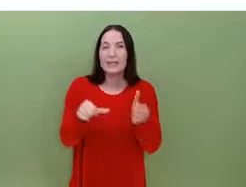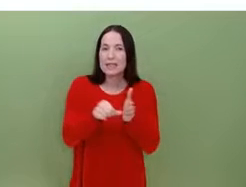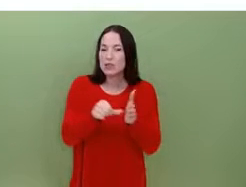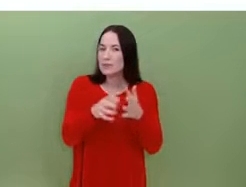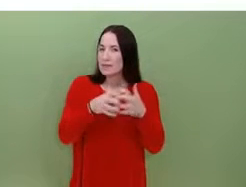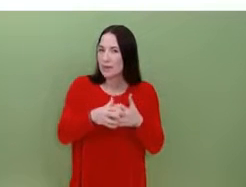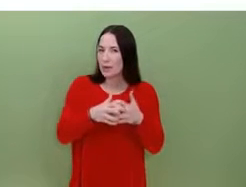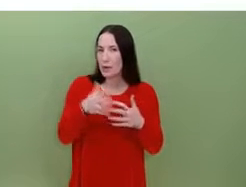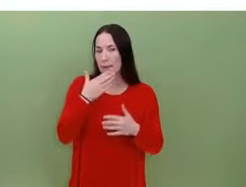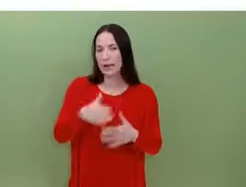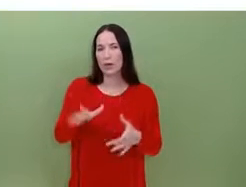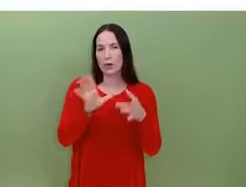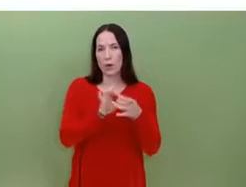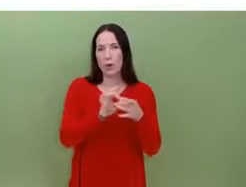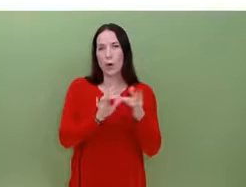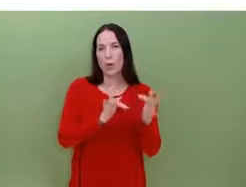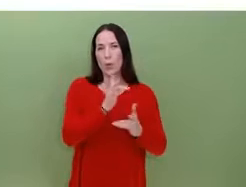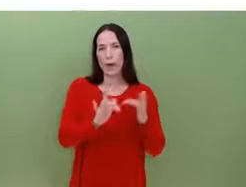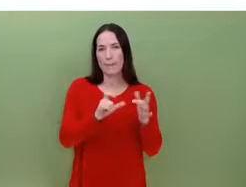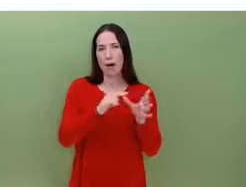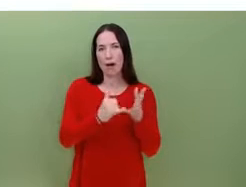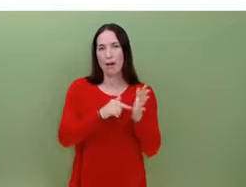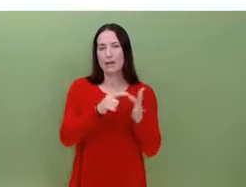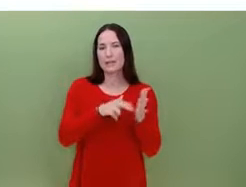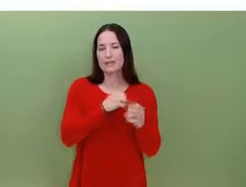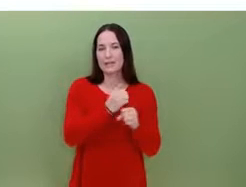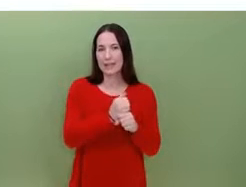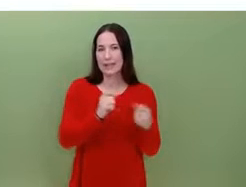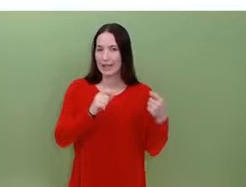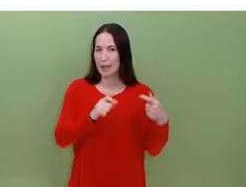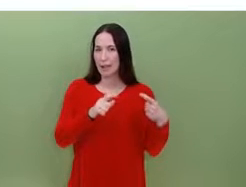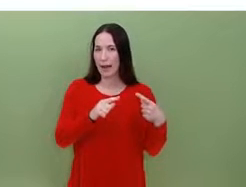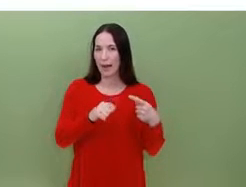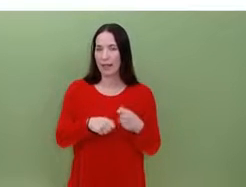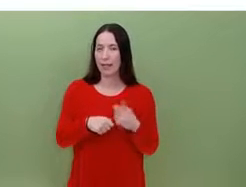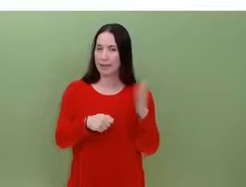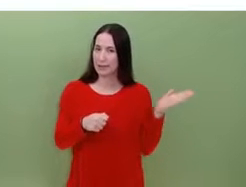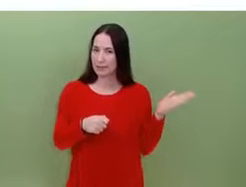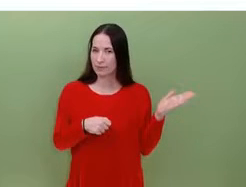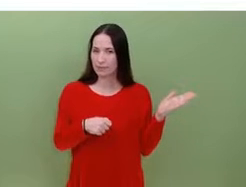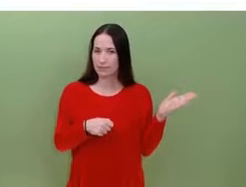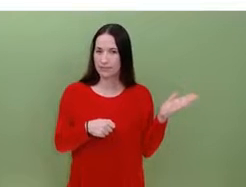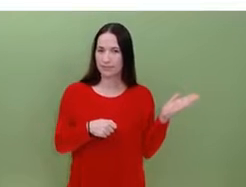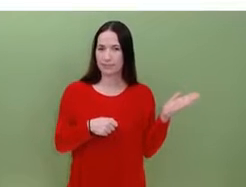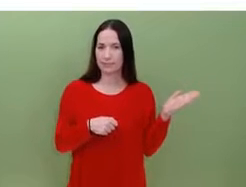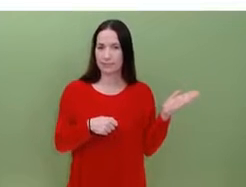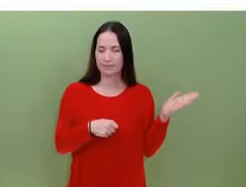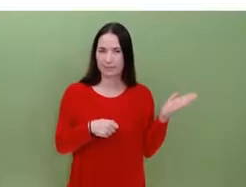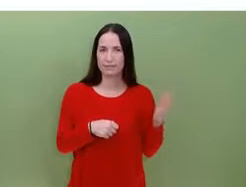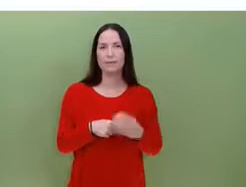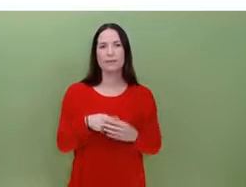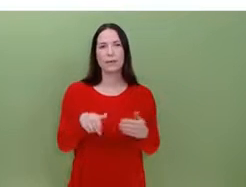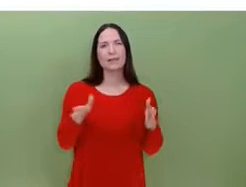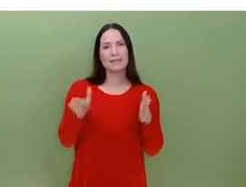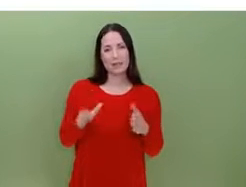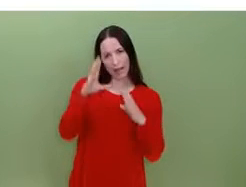contact webcasting on that email that you can see there. And please do note that this session is being